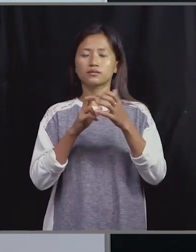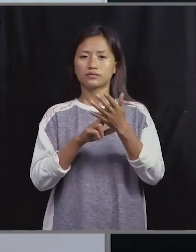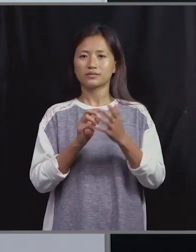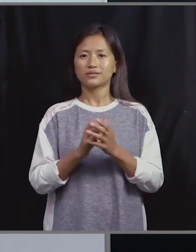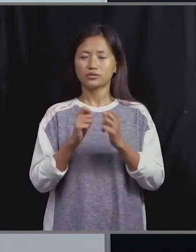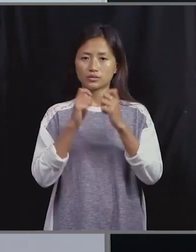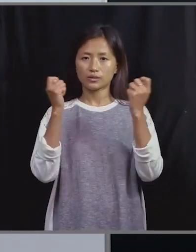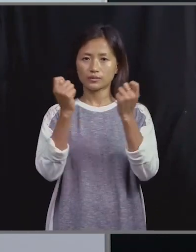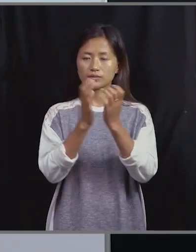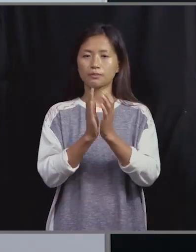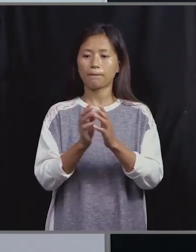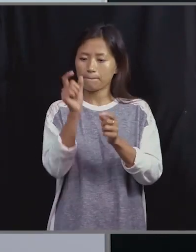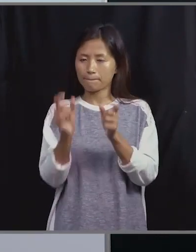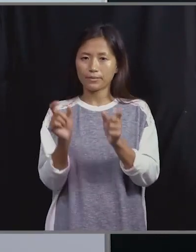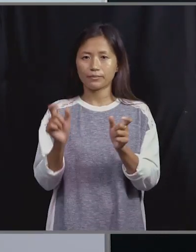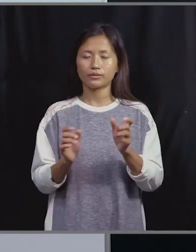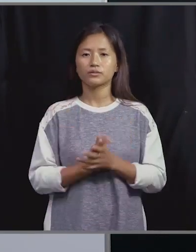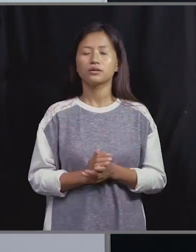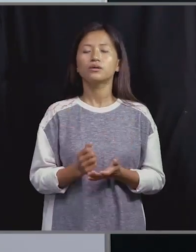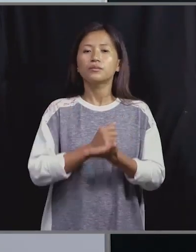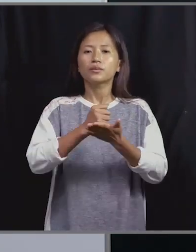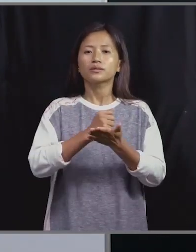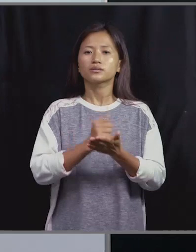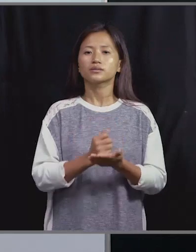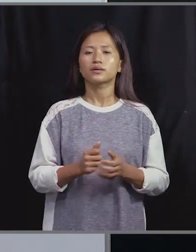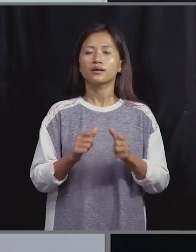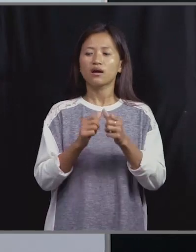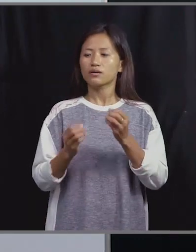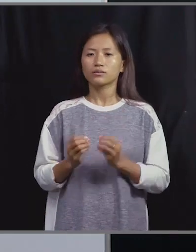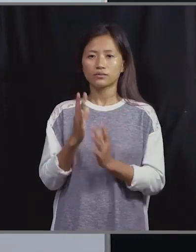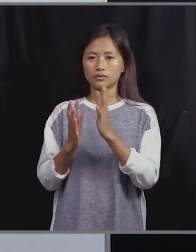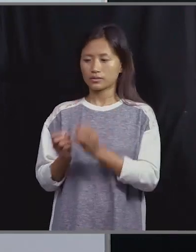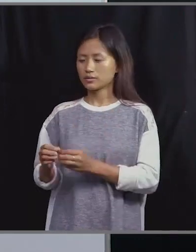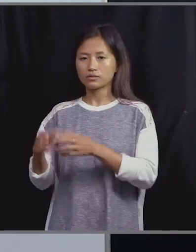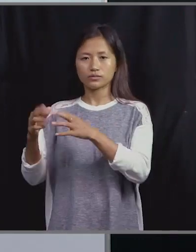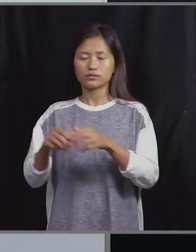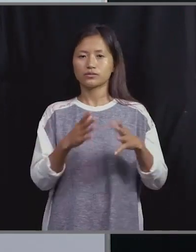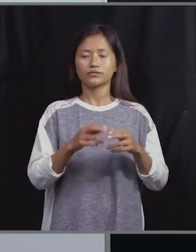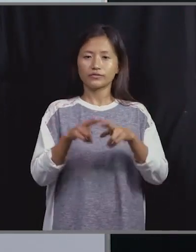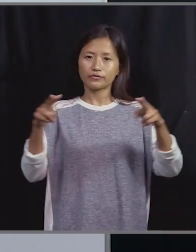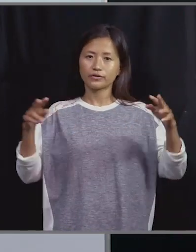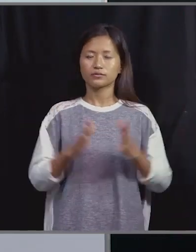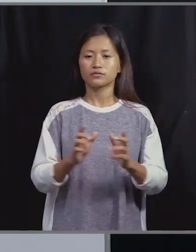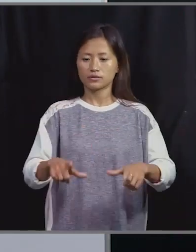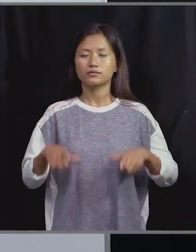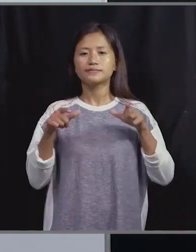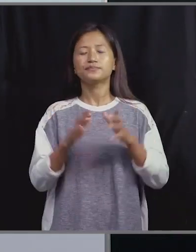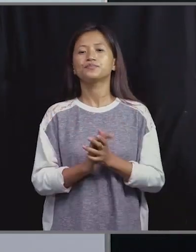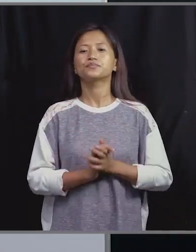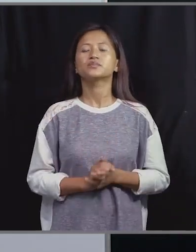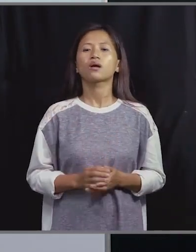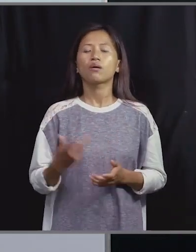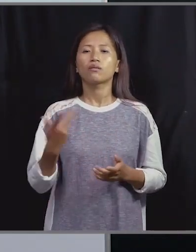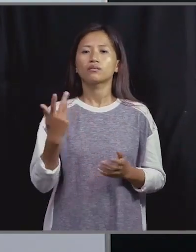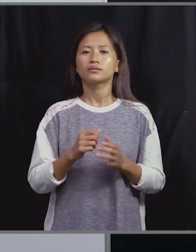tribal people who practice agriculture for their livelihood or for their living. And where